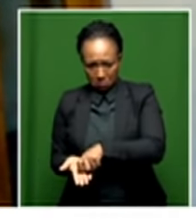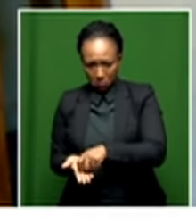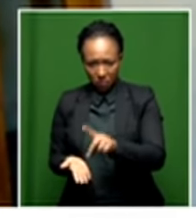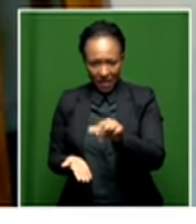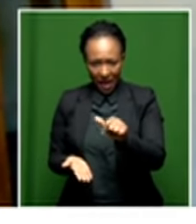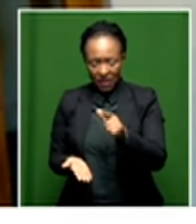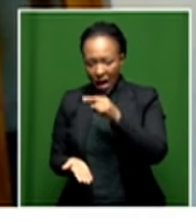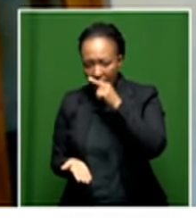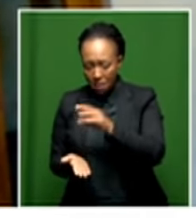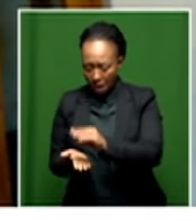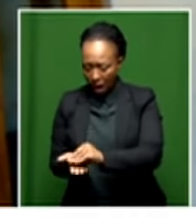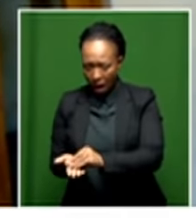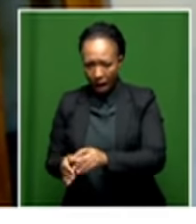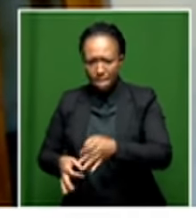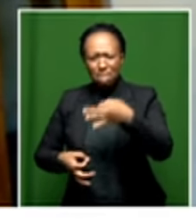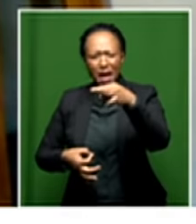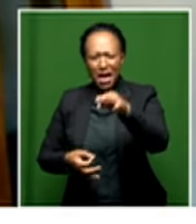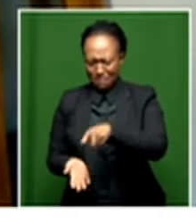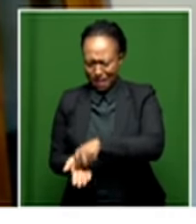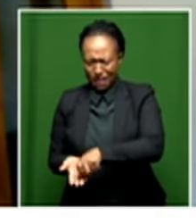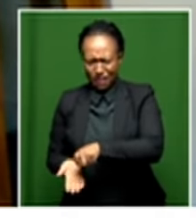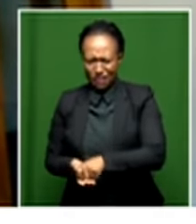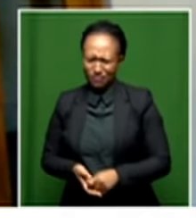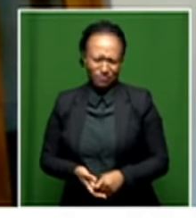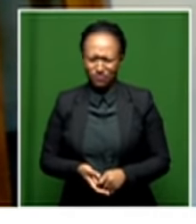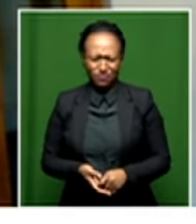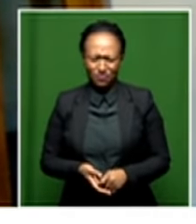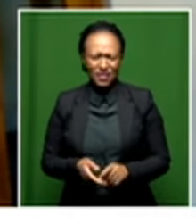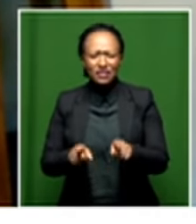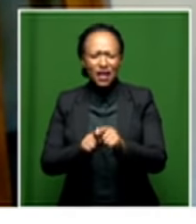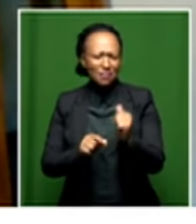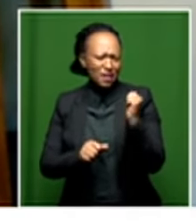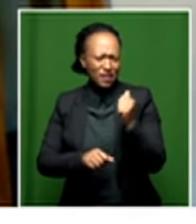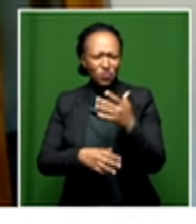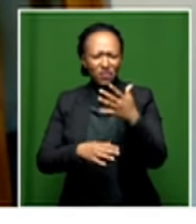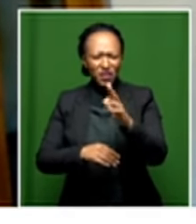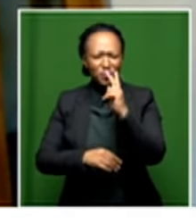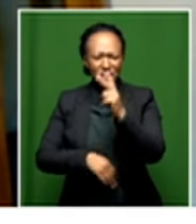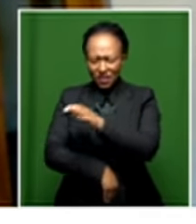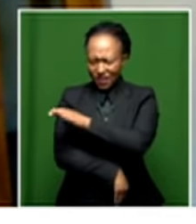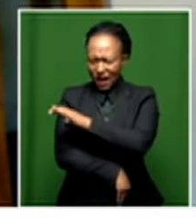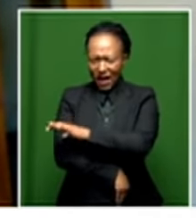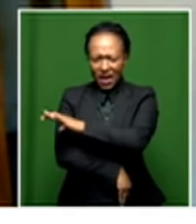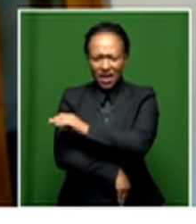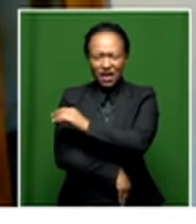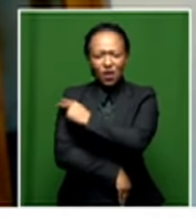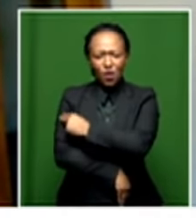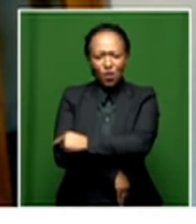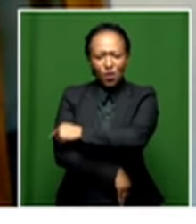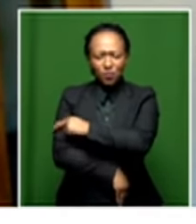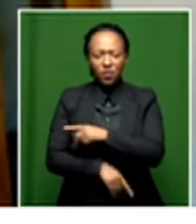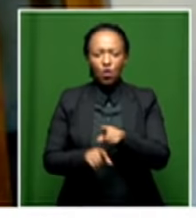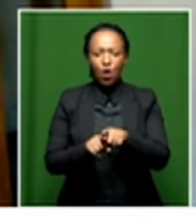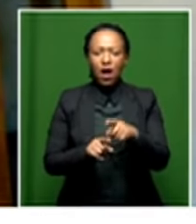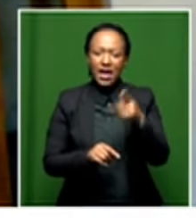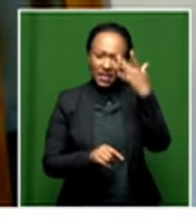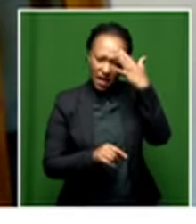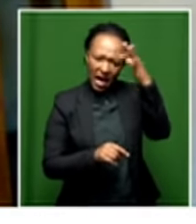data, as we have seen yesterday, in clinics, or especially in the public